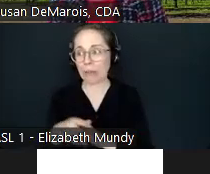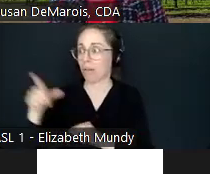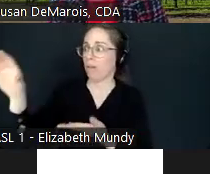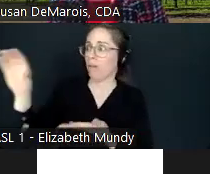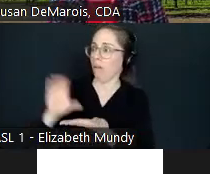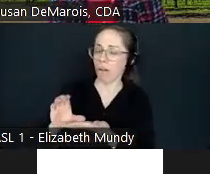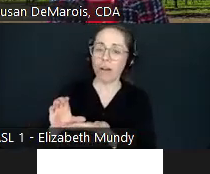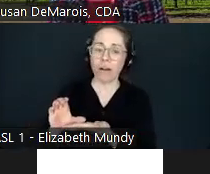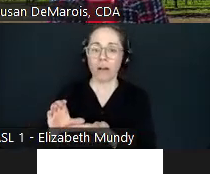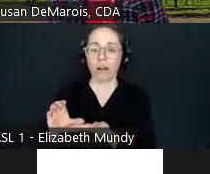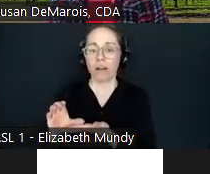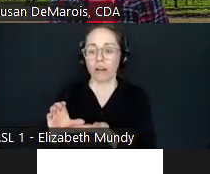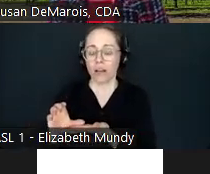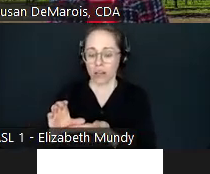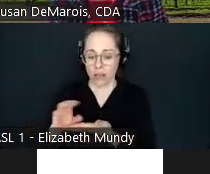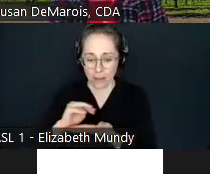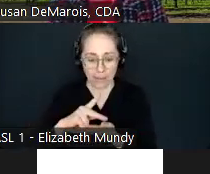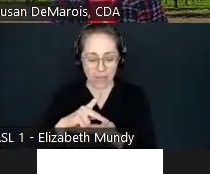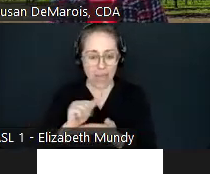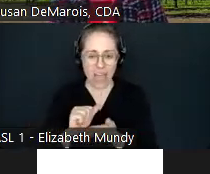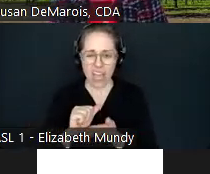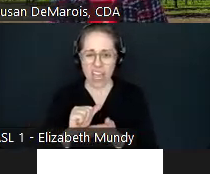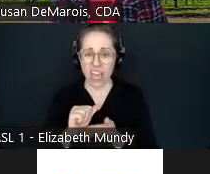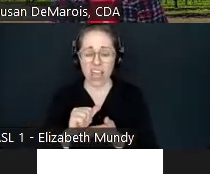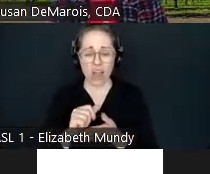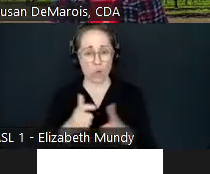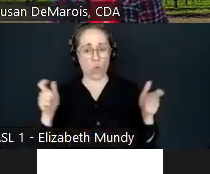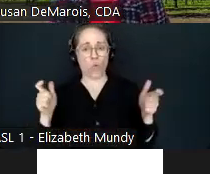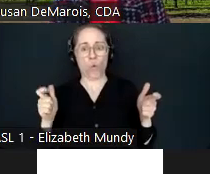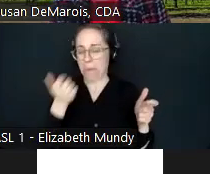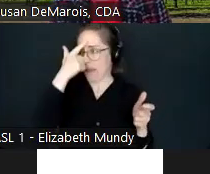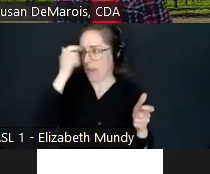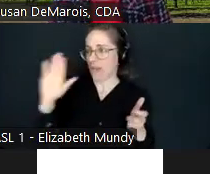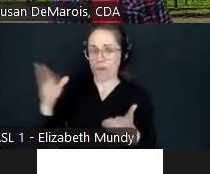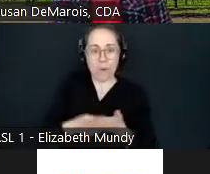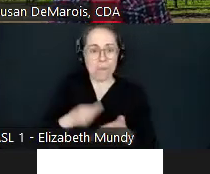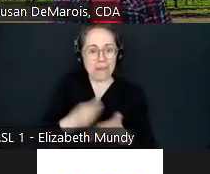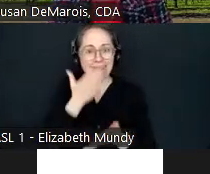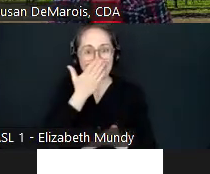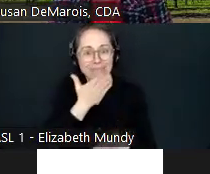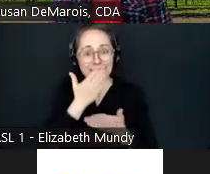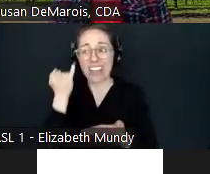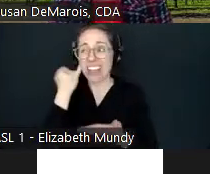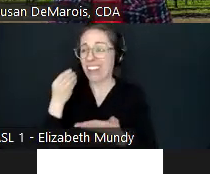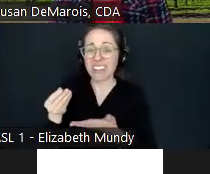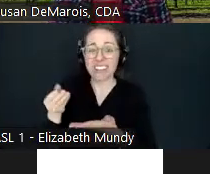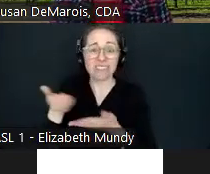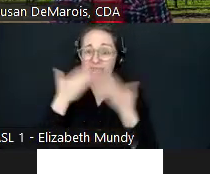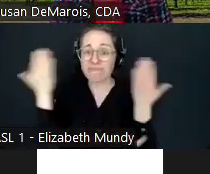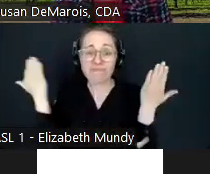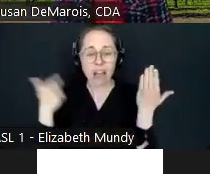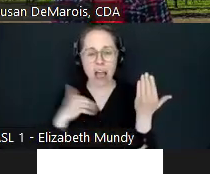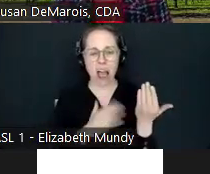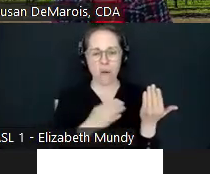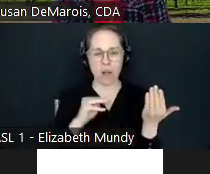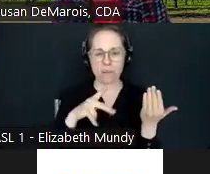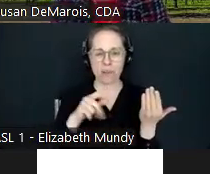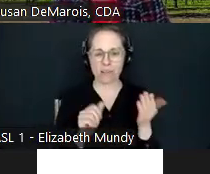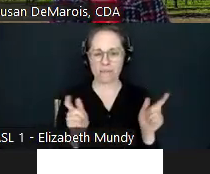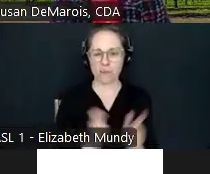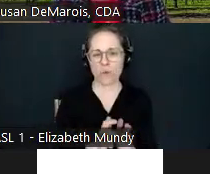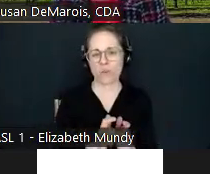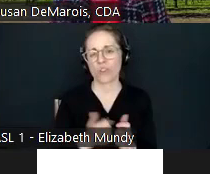without the support of our MPA funders. So thank you, Sarita, and your colleagues for allowing us to continue with